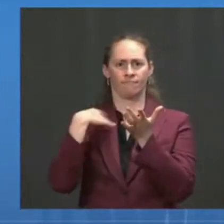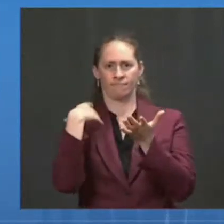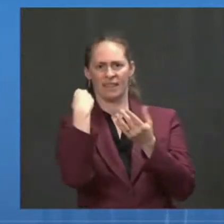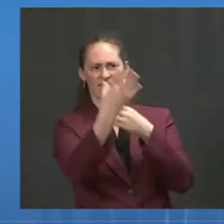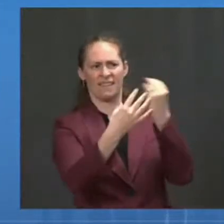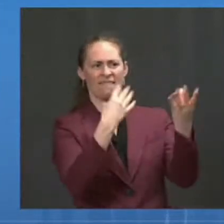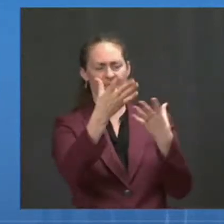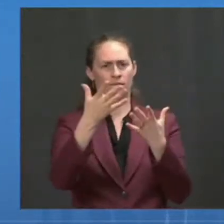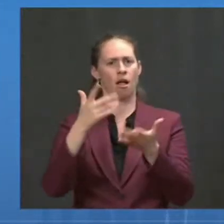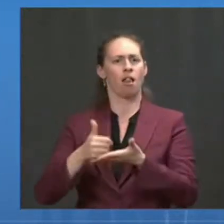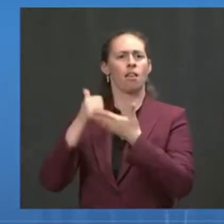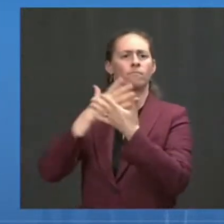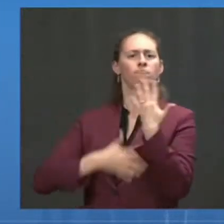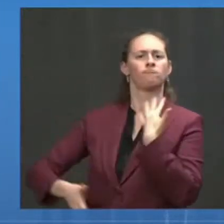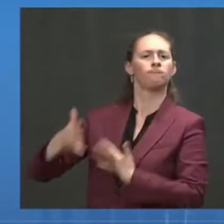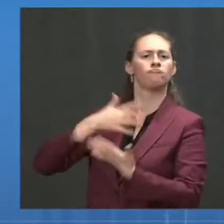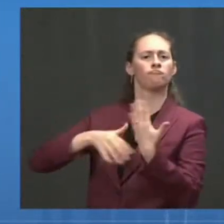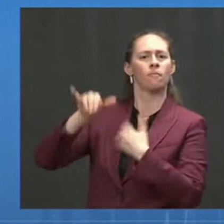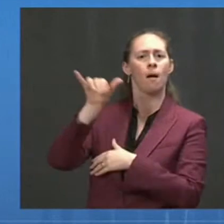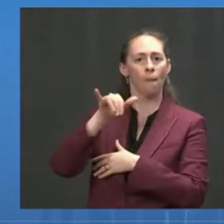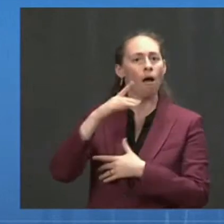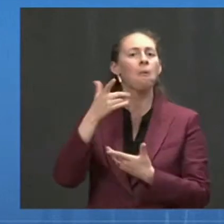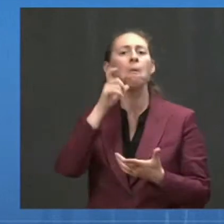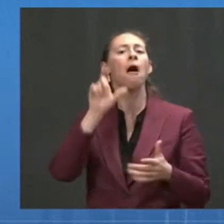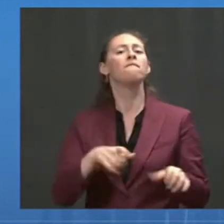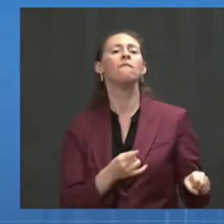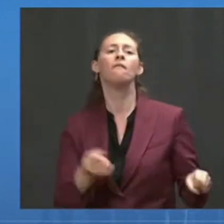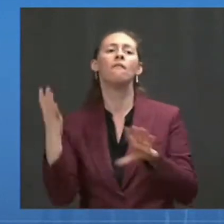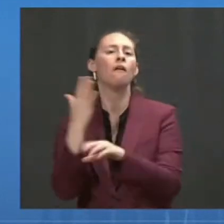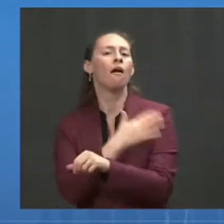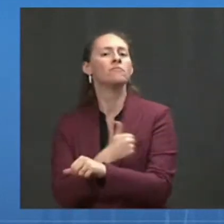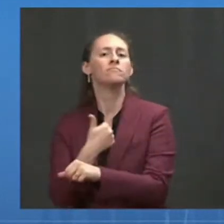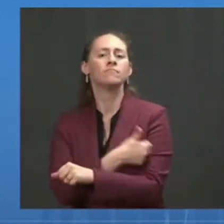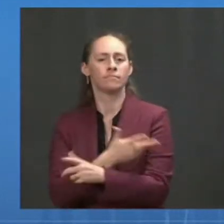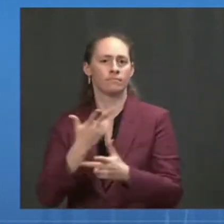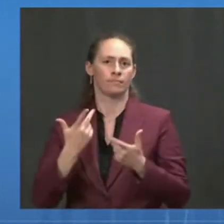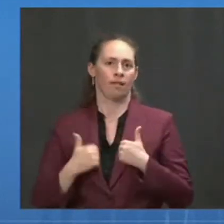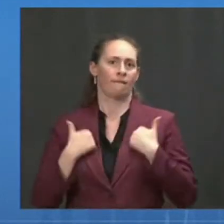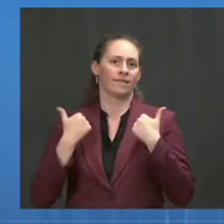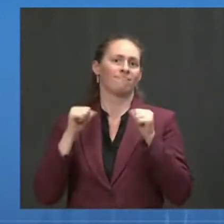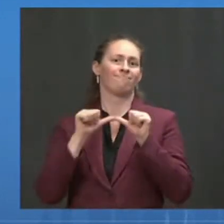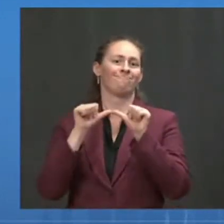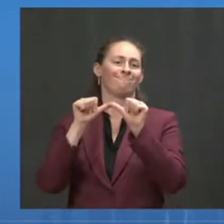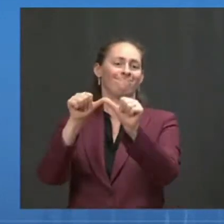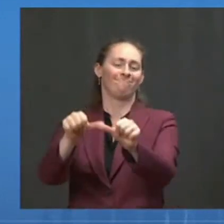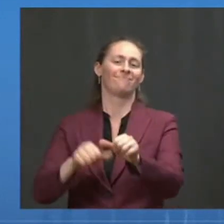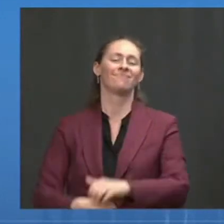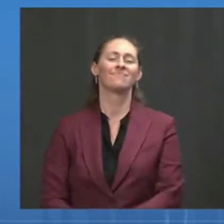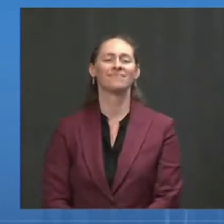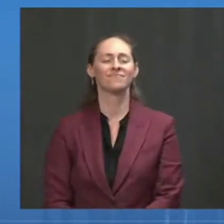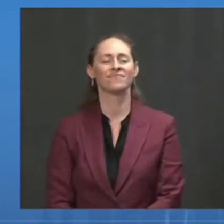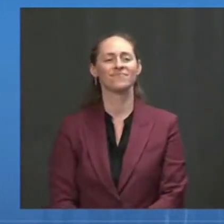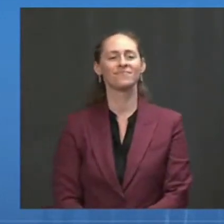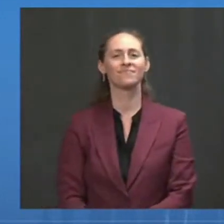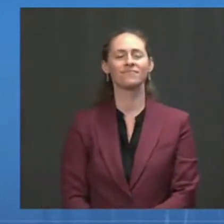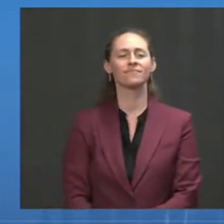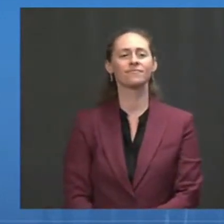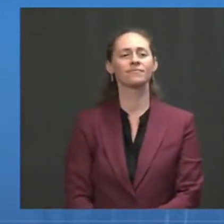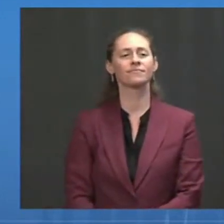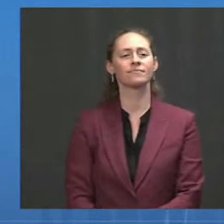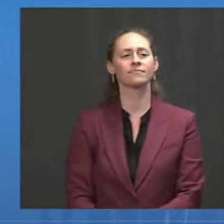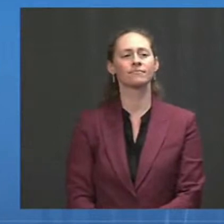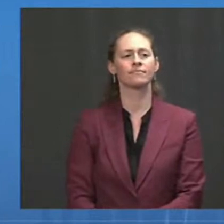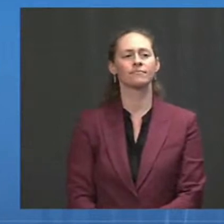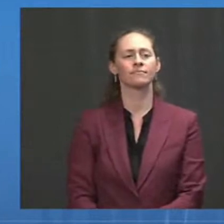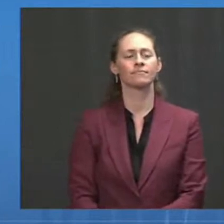averted and lives saved. So the Biden-Harris administration continues to stand ready to assist states and territories